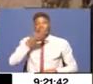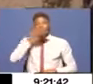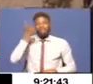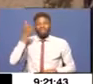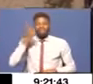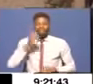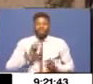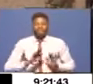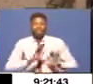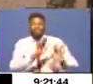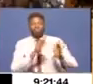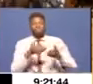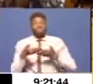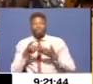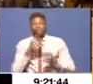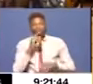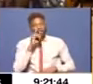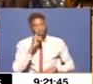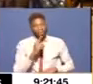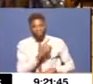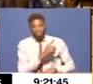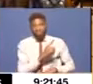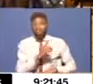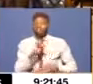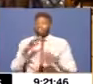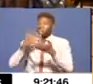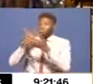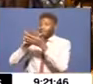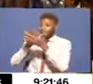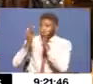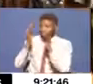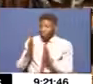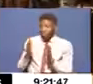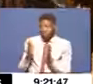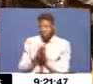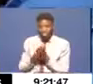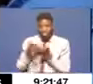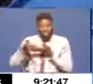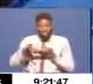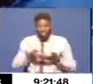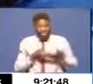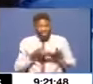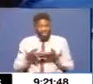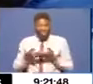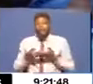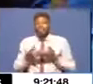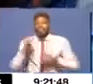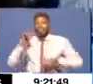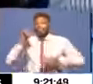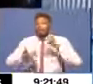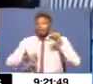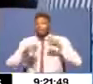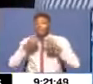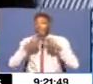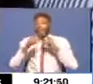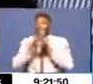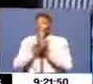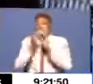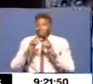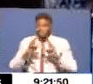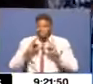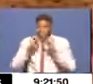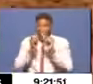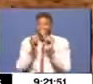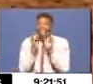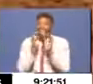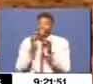home. Estimates of the number of prisoners with dependable children still vary, but experts say that such forcible separation